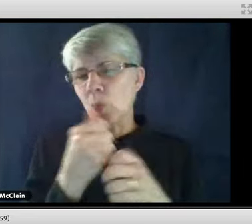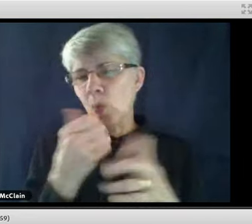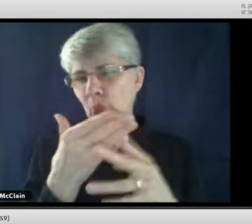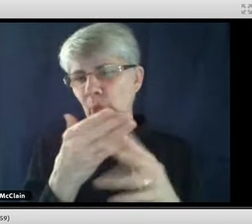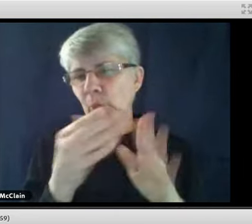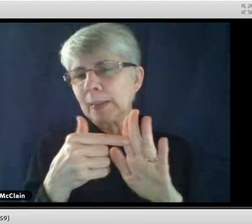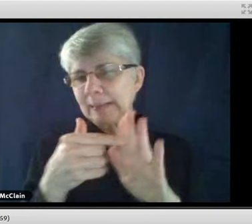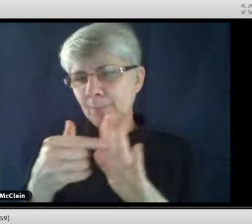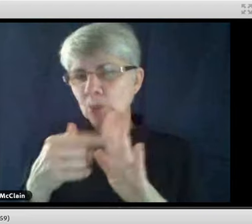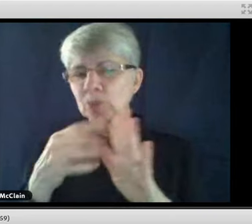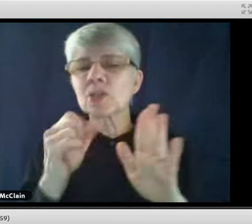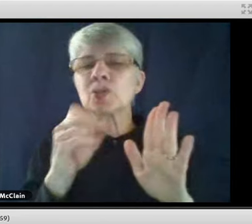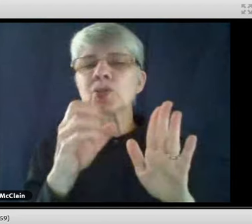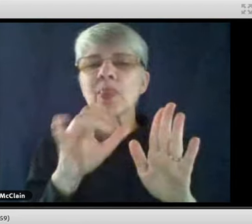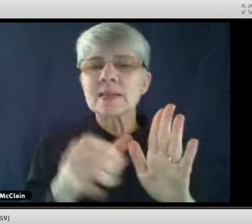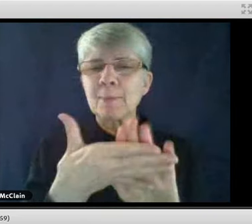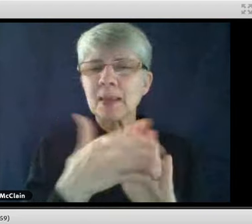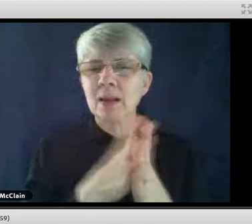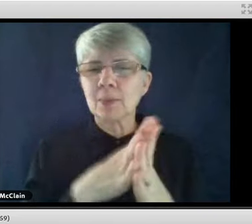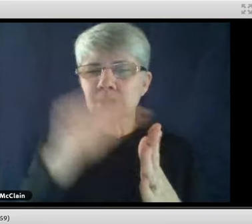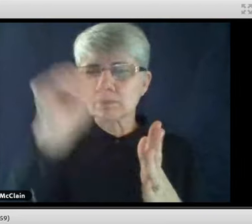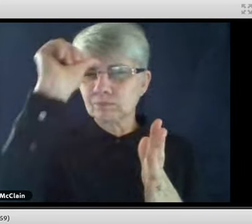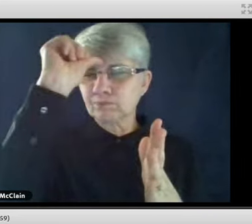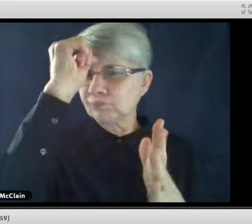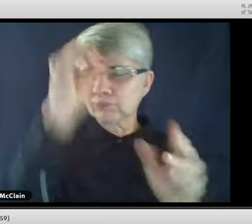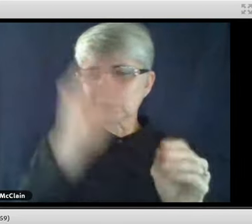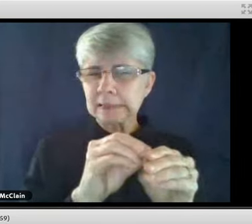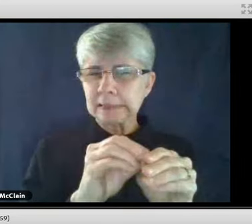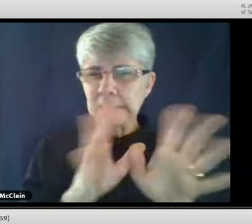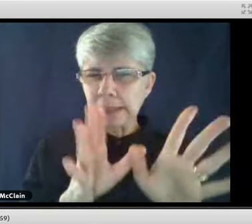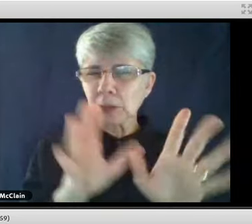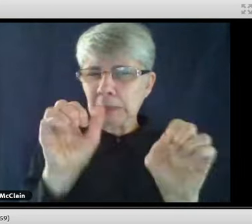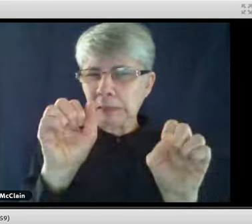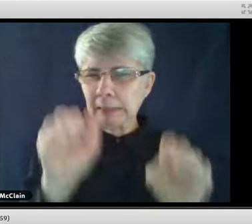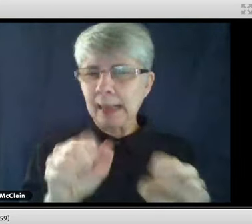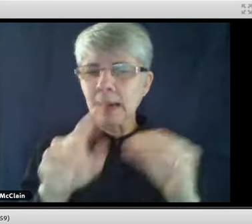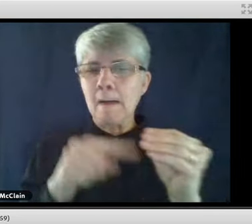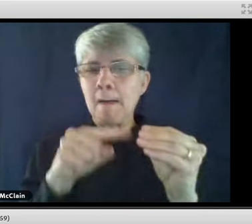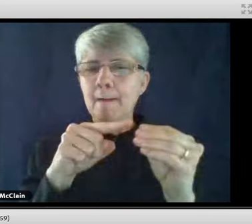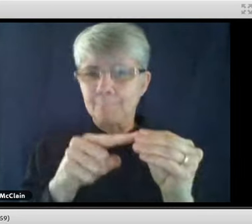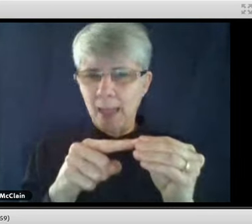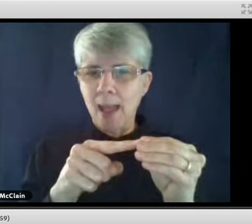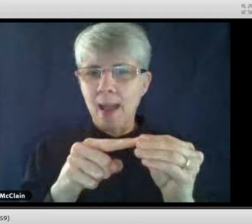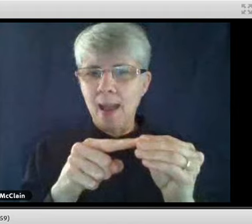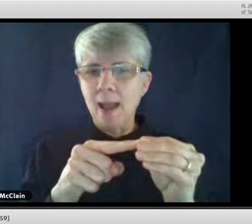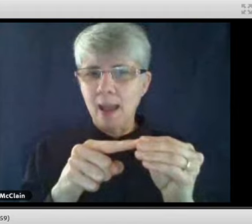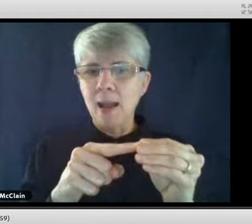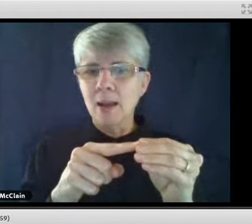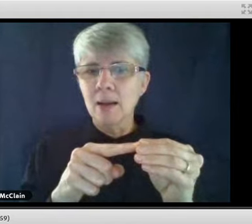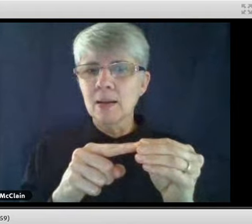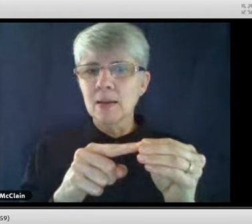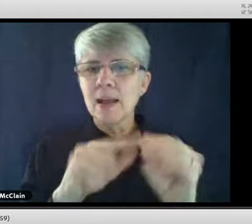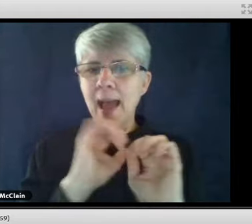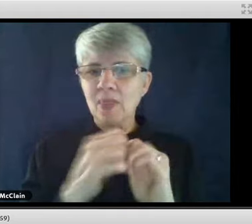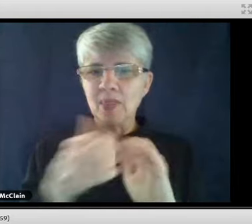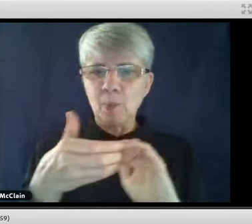examples so that this will become perhaps a little bit more clear in our minds about the group 1 entities and how they